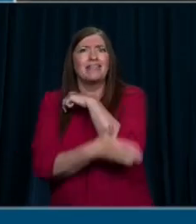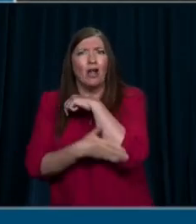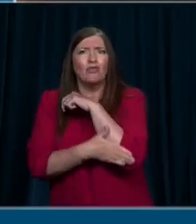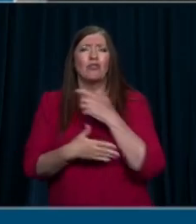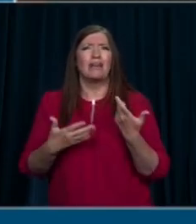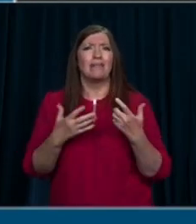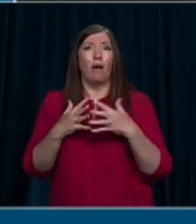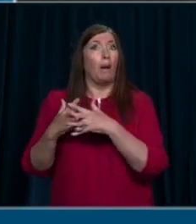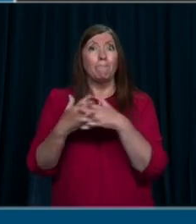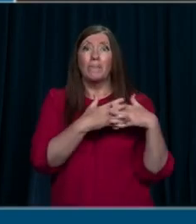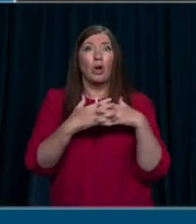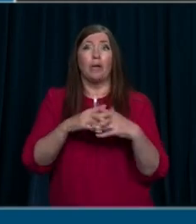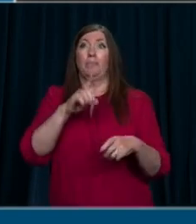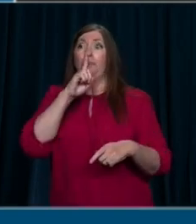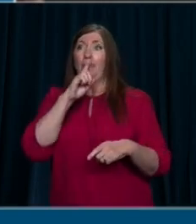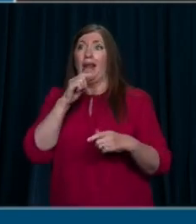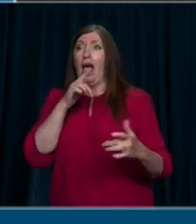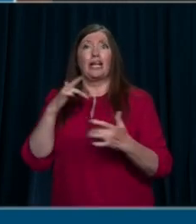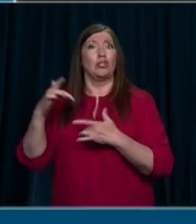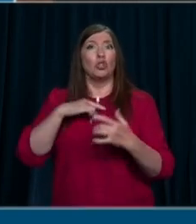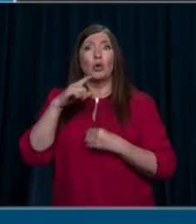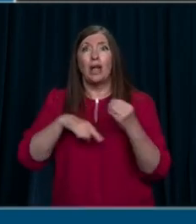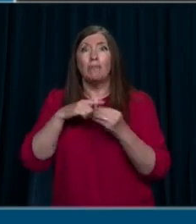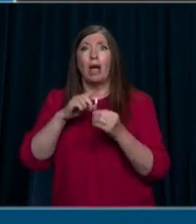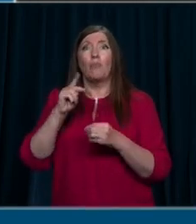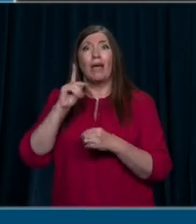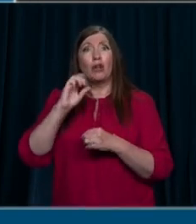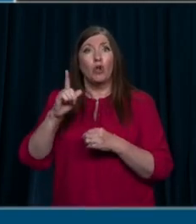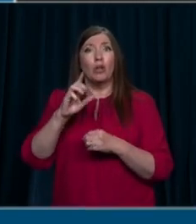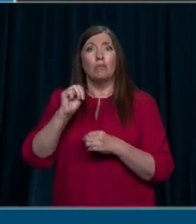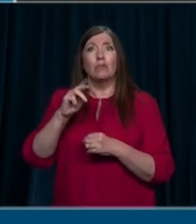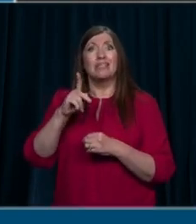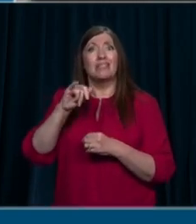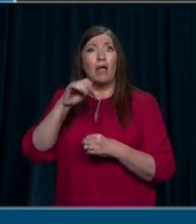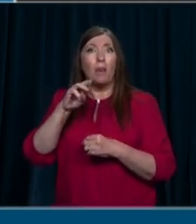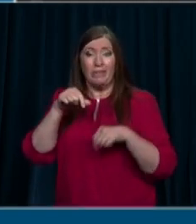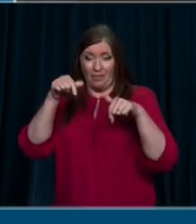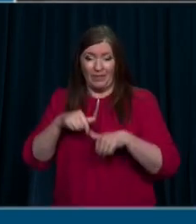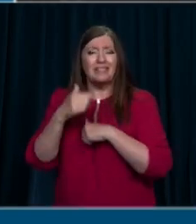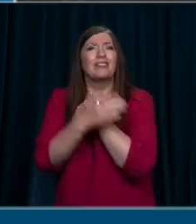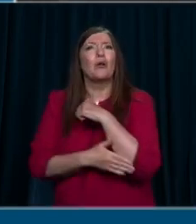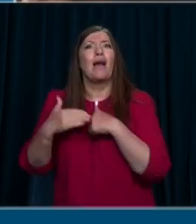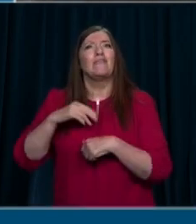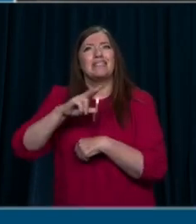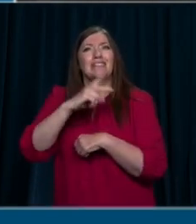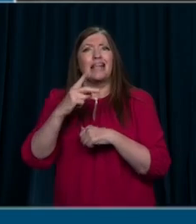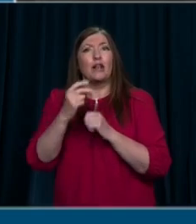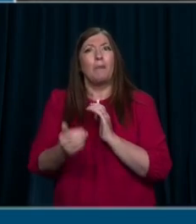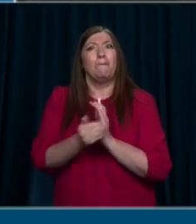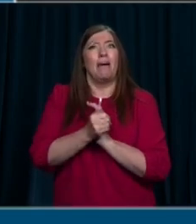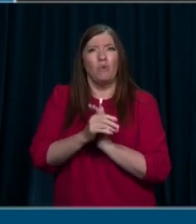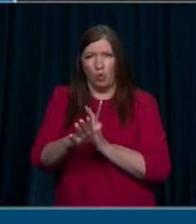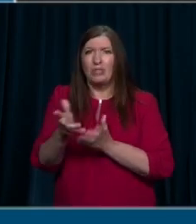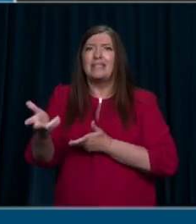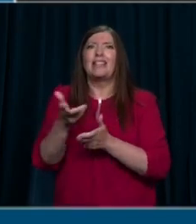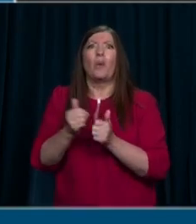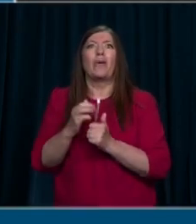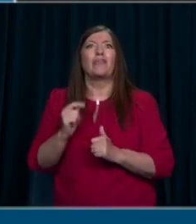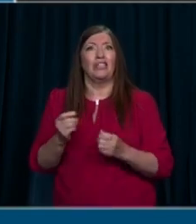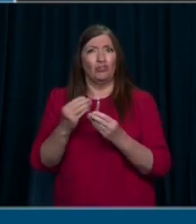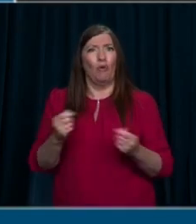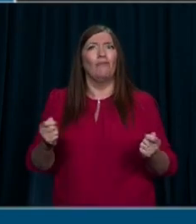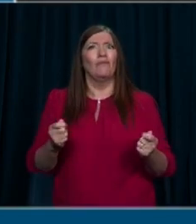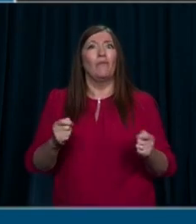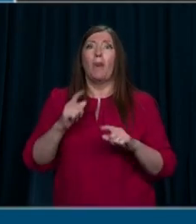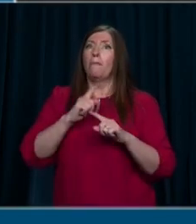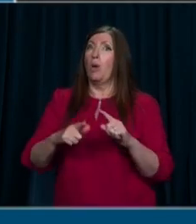America is not concerned about radical Muslims on our country, because we have the Second Amendment that will deal with that. But we are